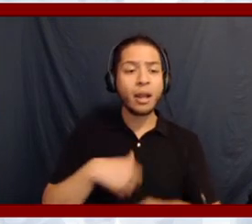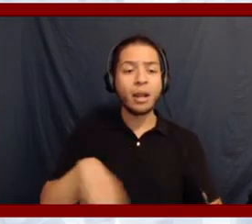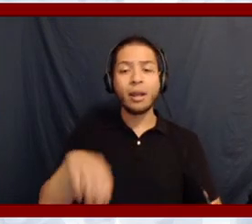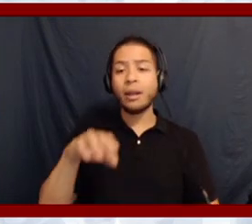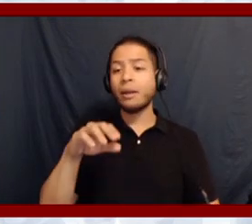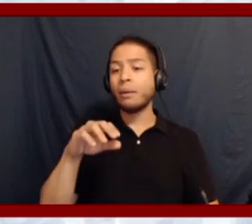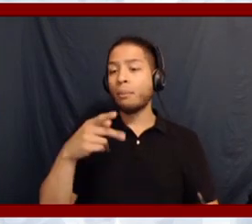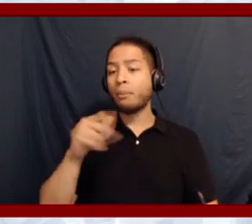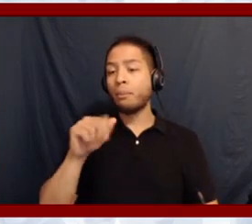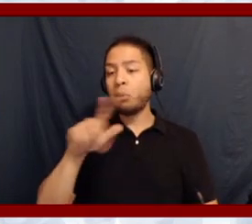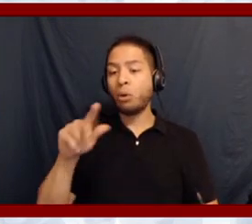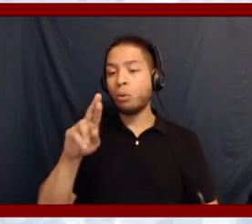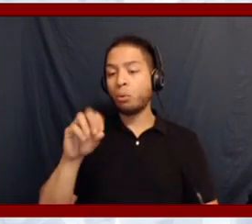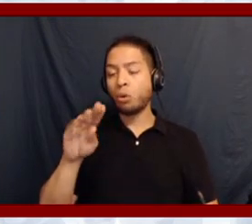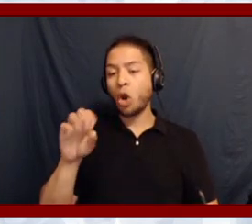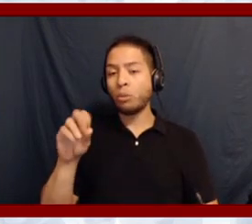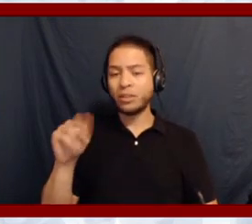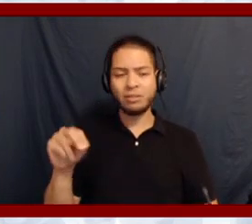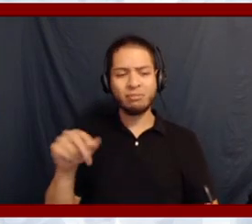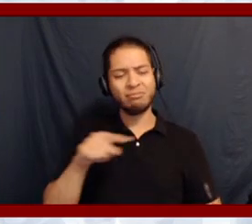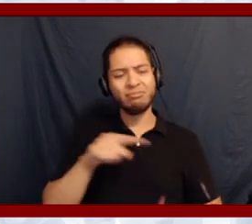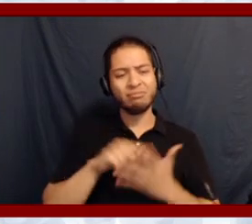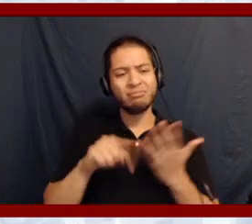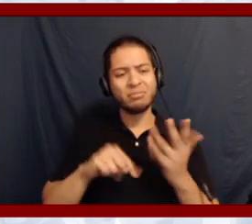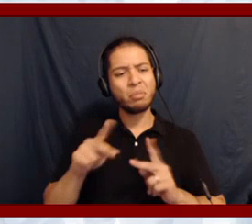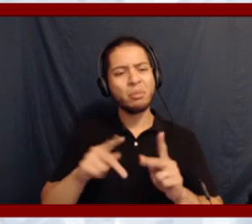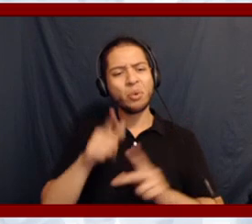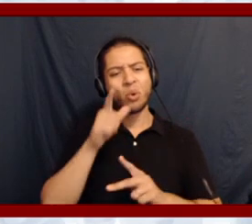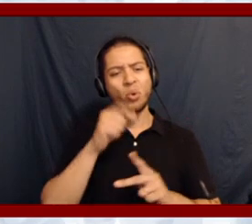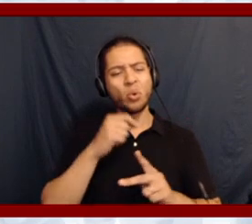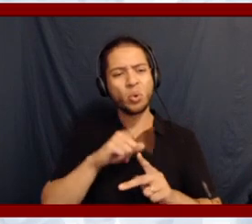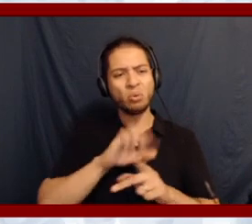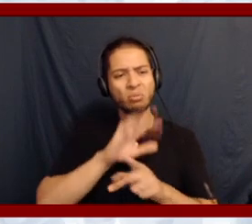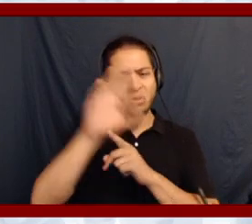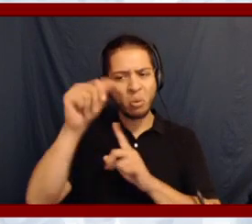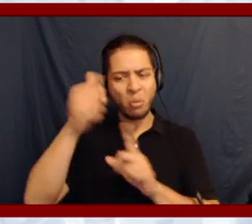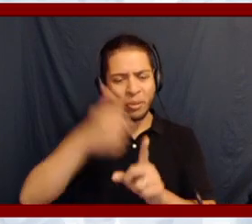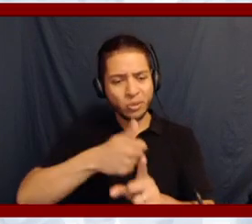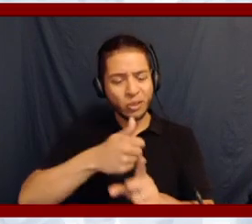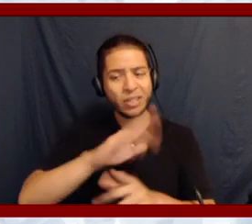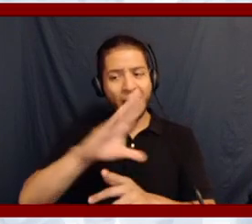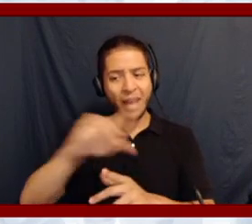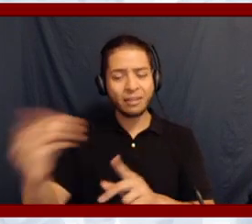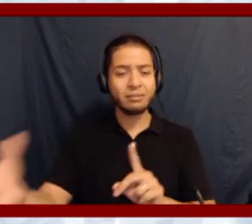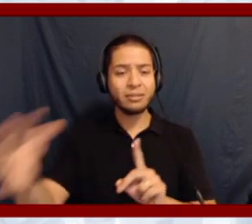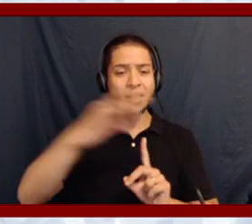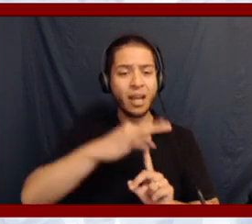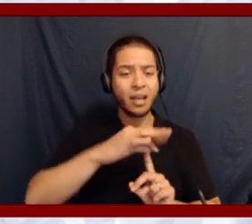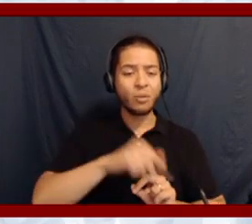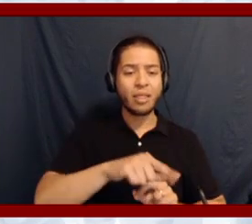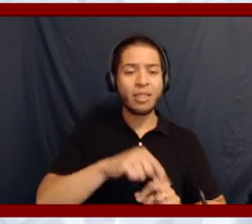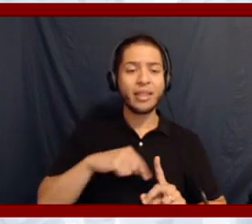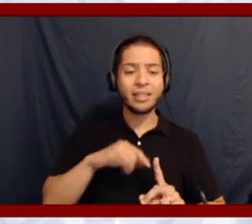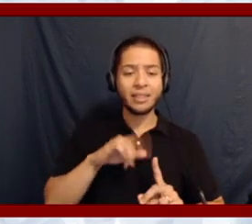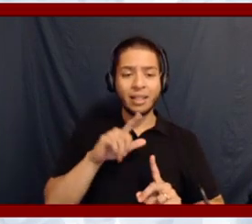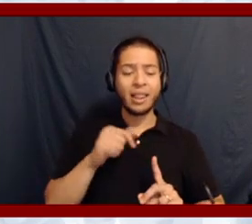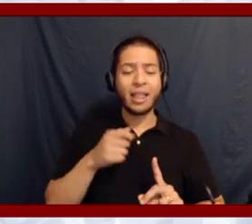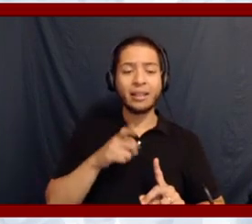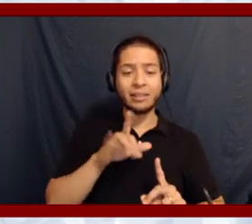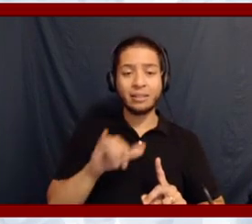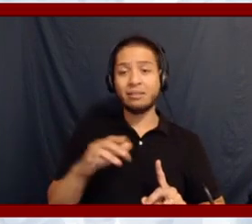other folks who've gone on to do incredible things who are tied to that legacy. And, you know, for myself, my parents are Southern Jaguars. My brother's